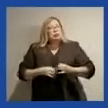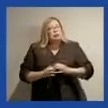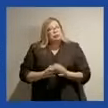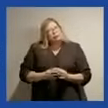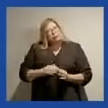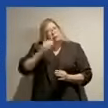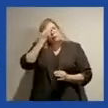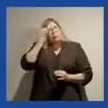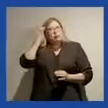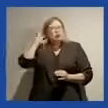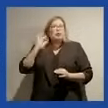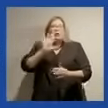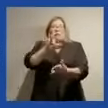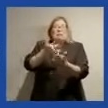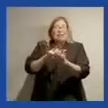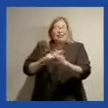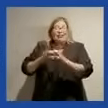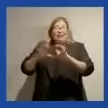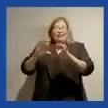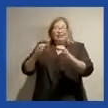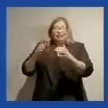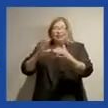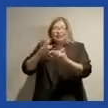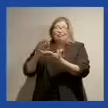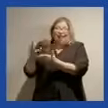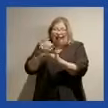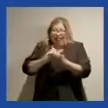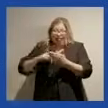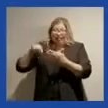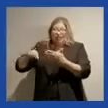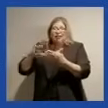that's, again, the perfect proof point of something that I